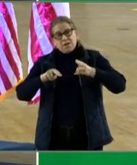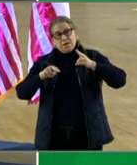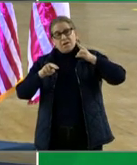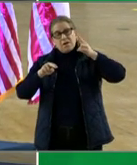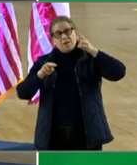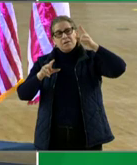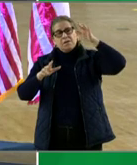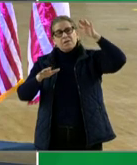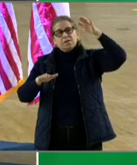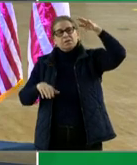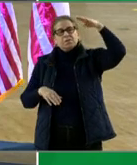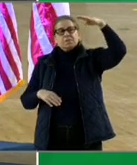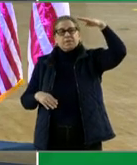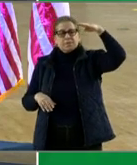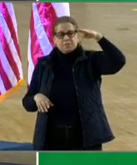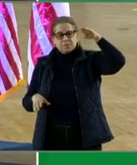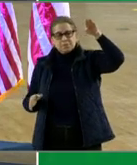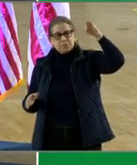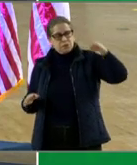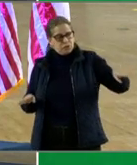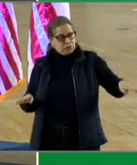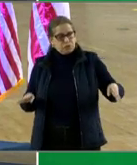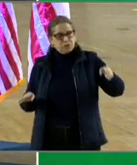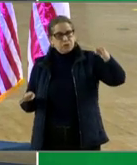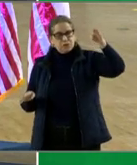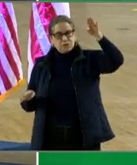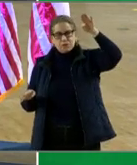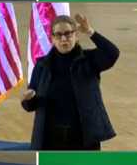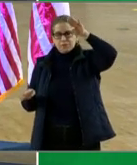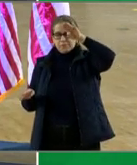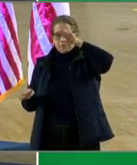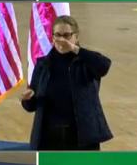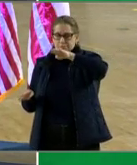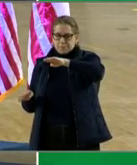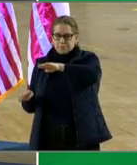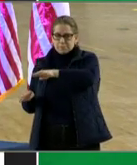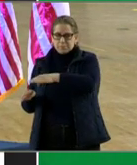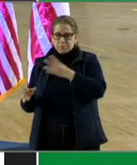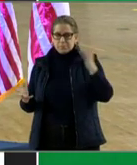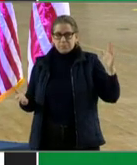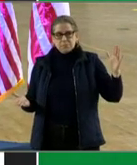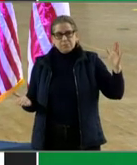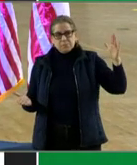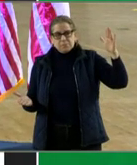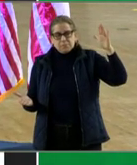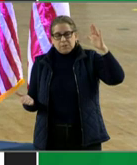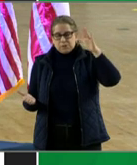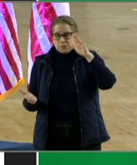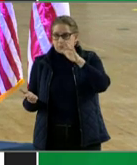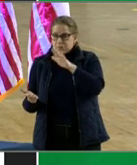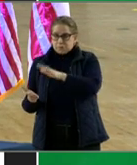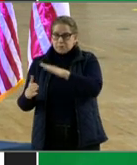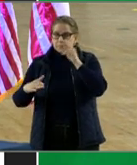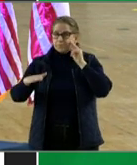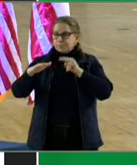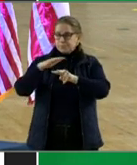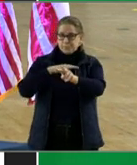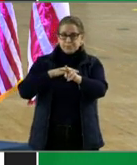curve to play out. This prediction is based on a 6-day doubling